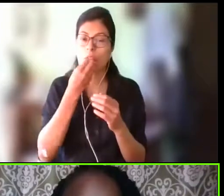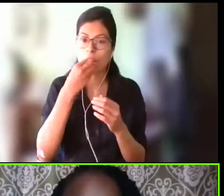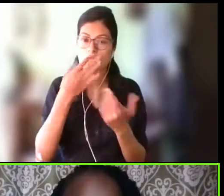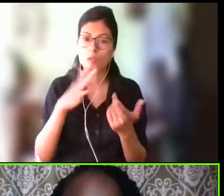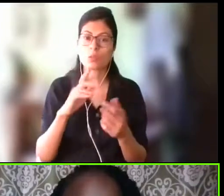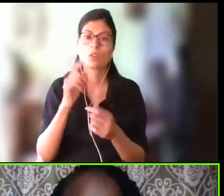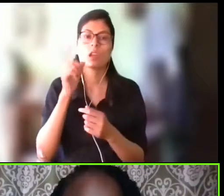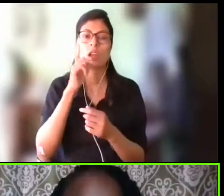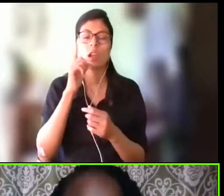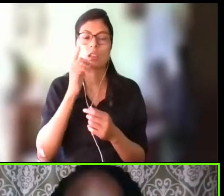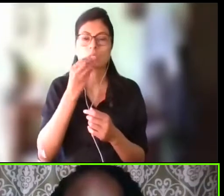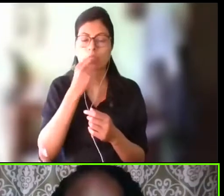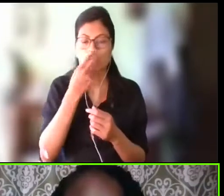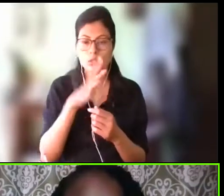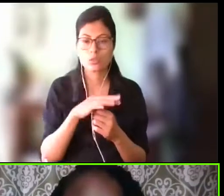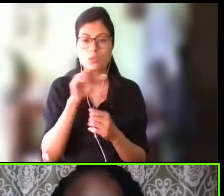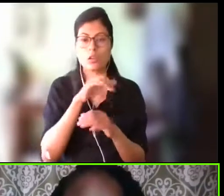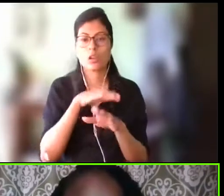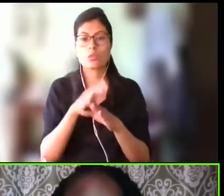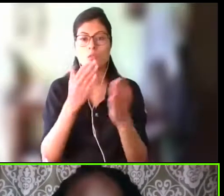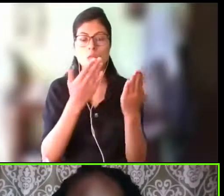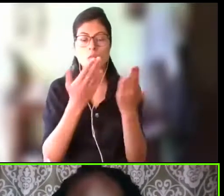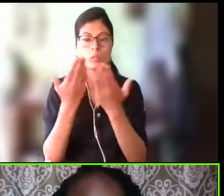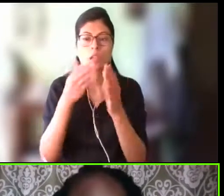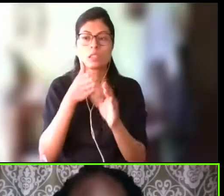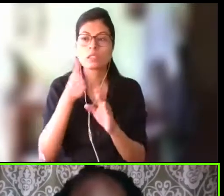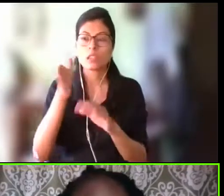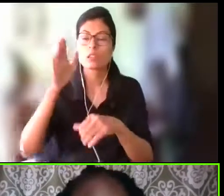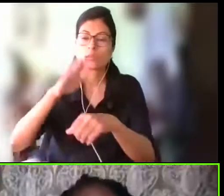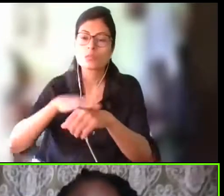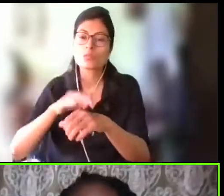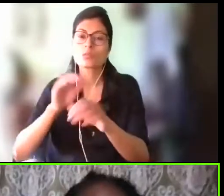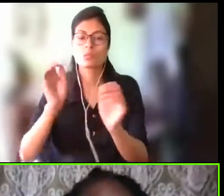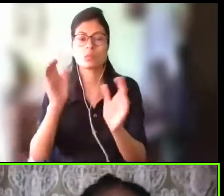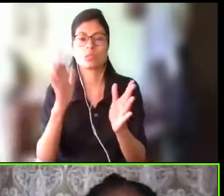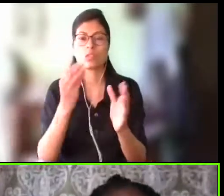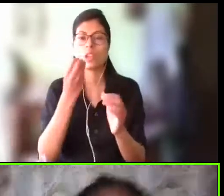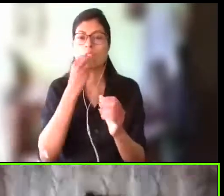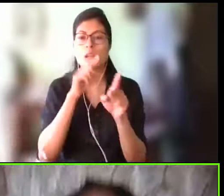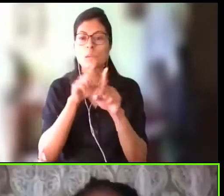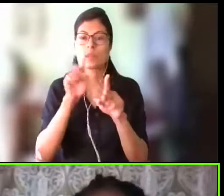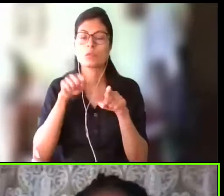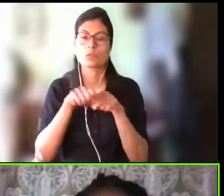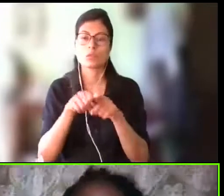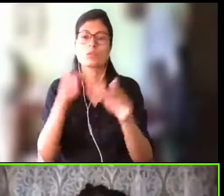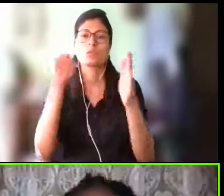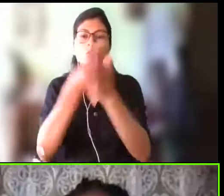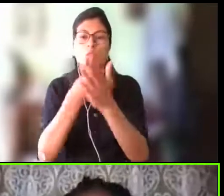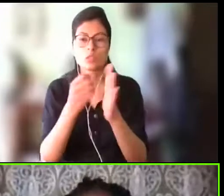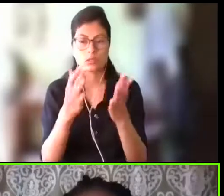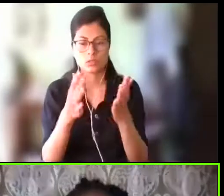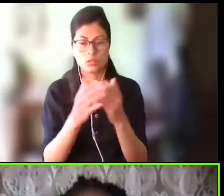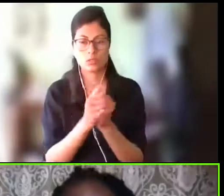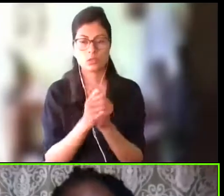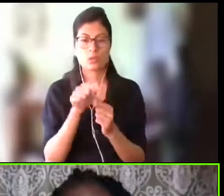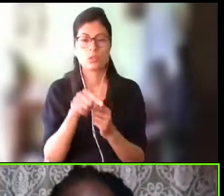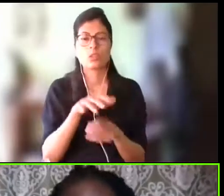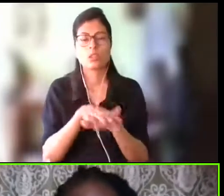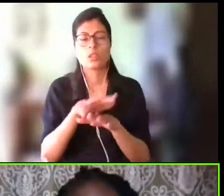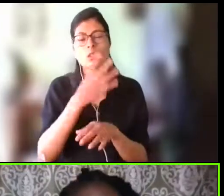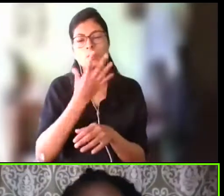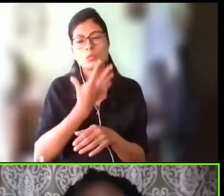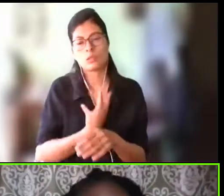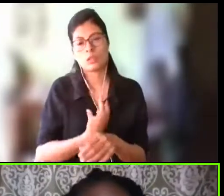not being able to eat properly. So it's very frustrating